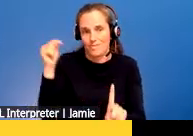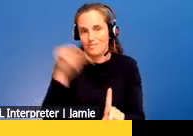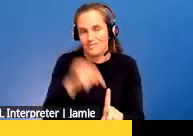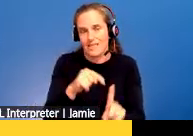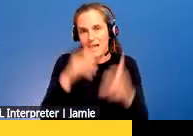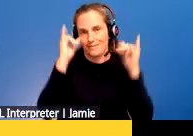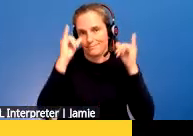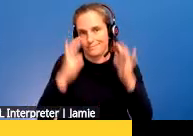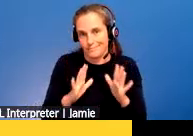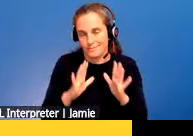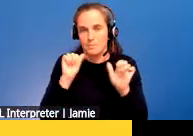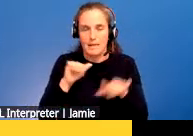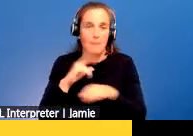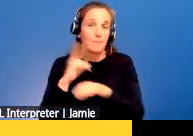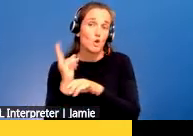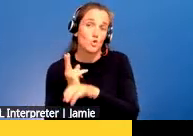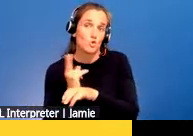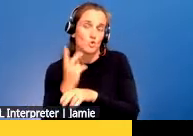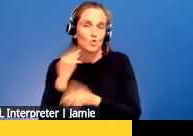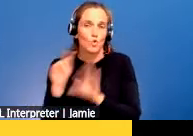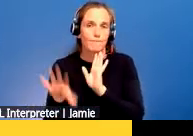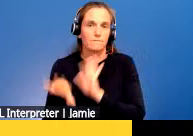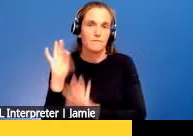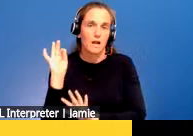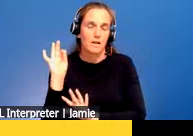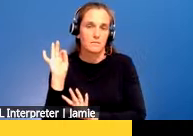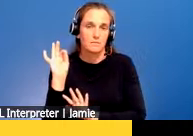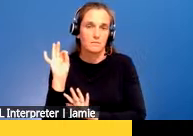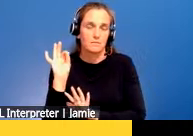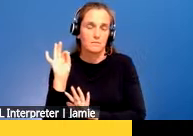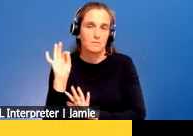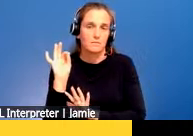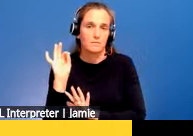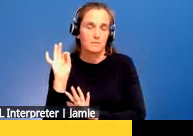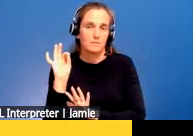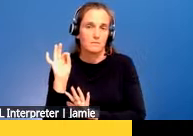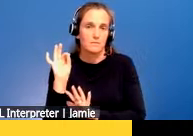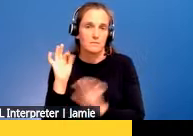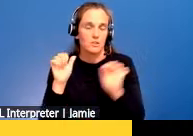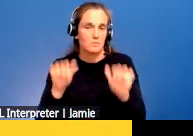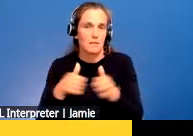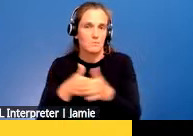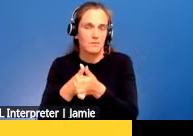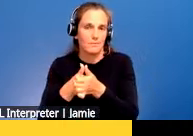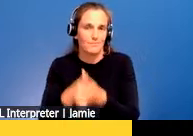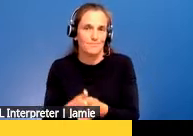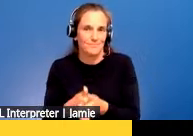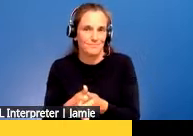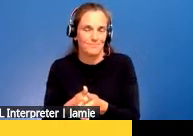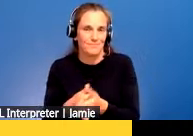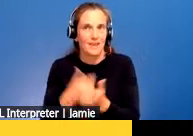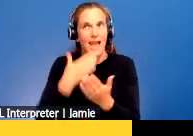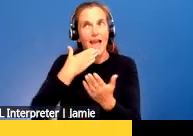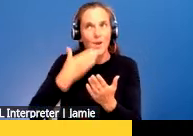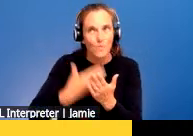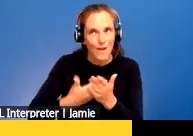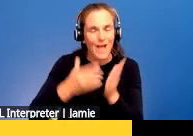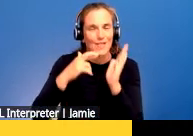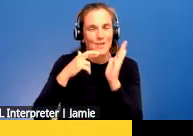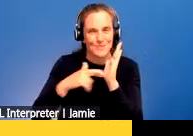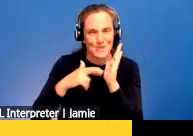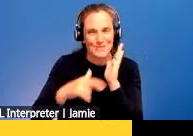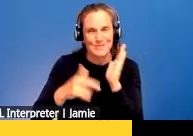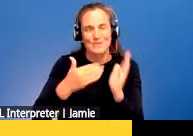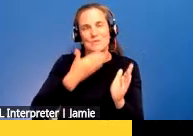to use or find in order to follow, I'm going to say, a well-researched best